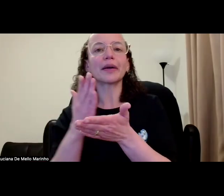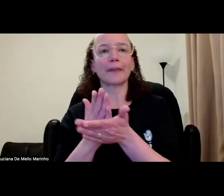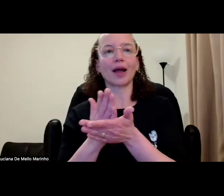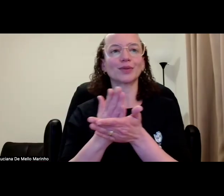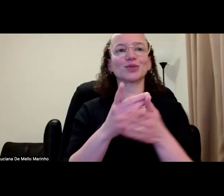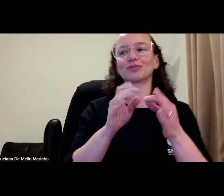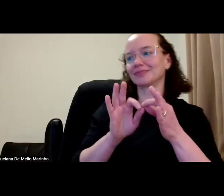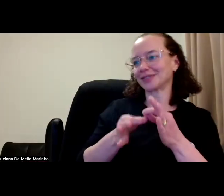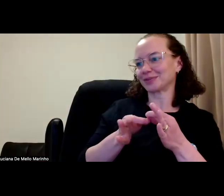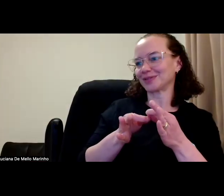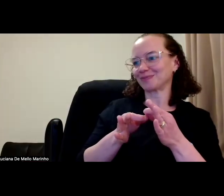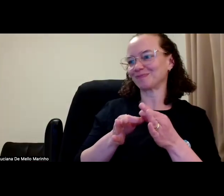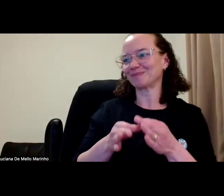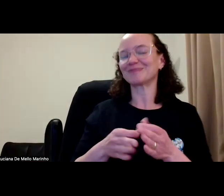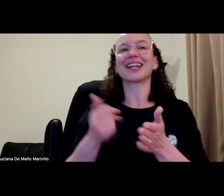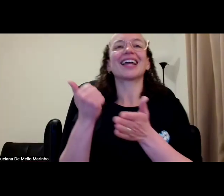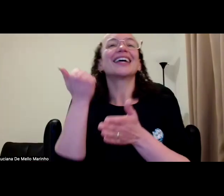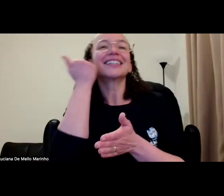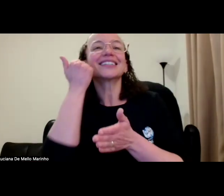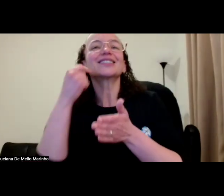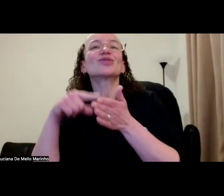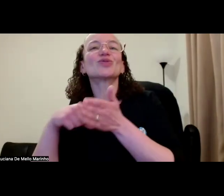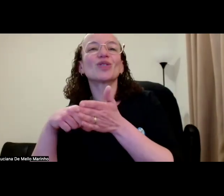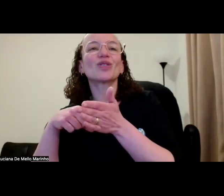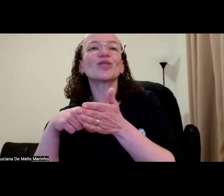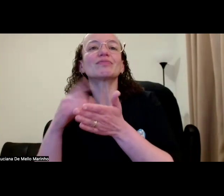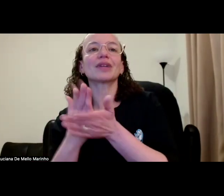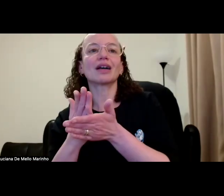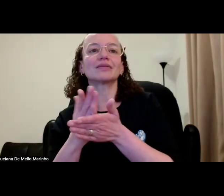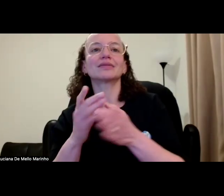important too, to show, okay, take a pause for me to interpret.